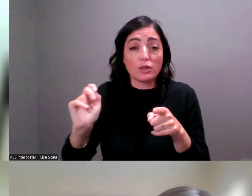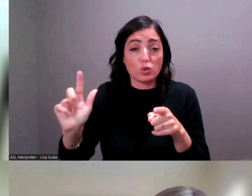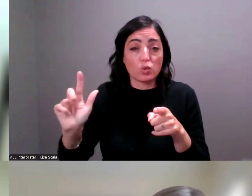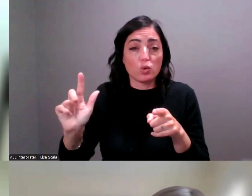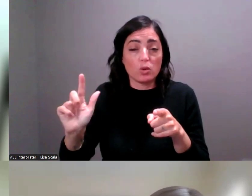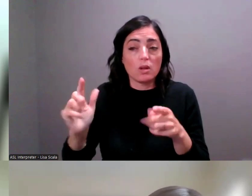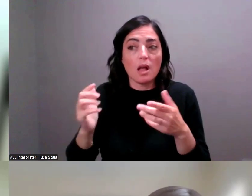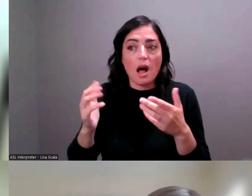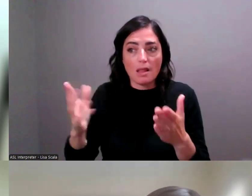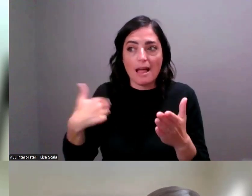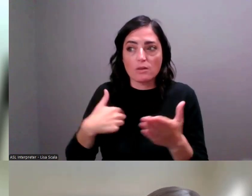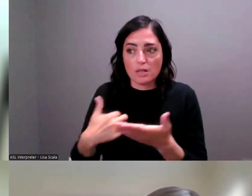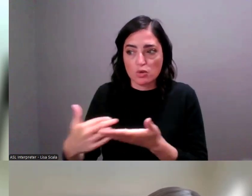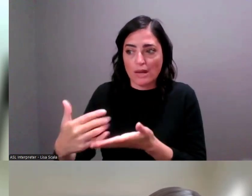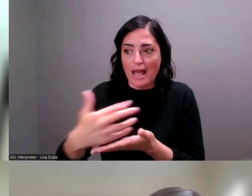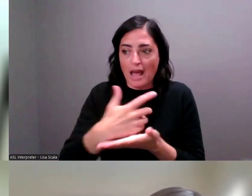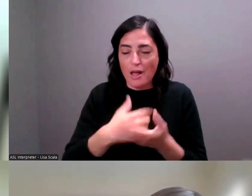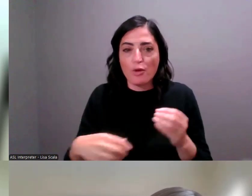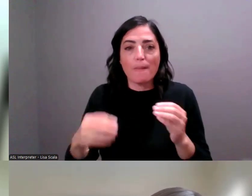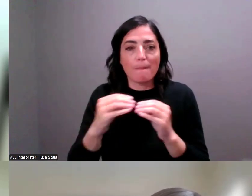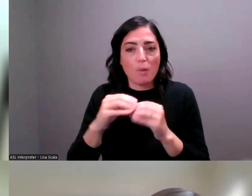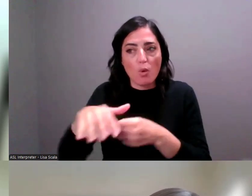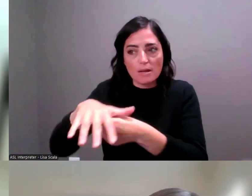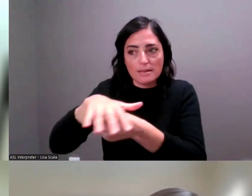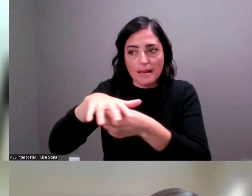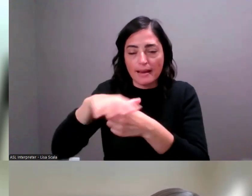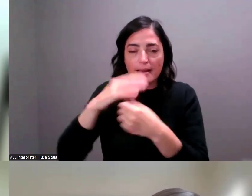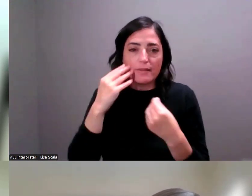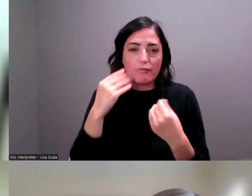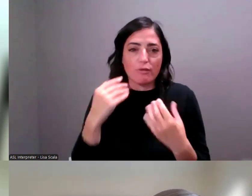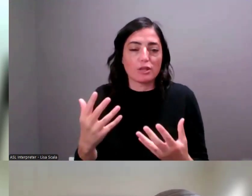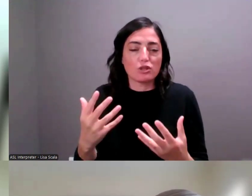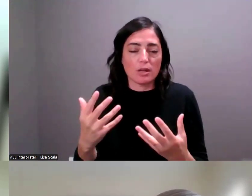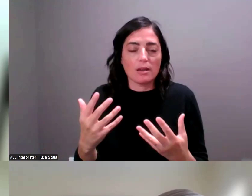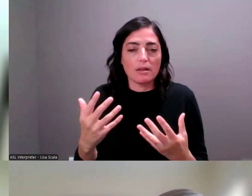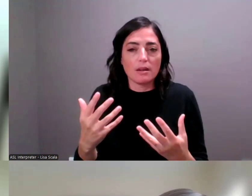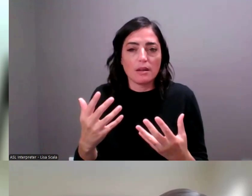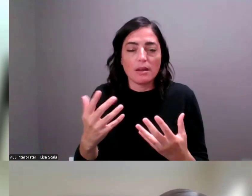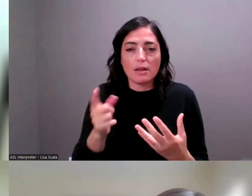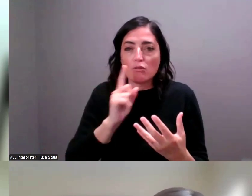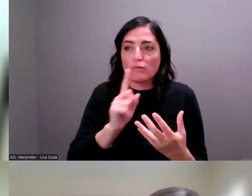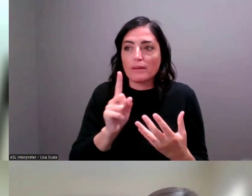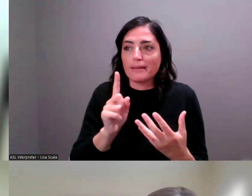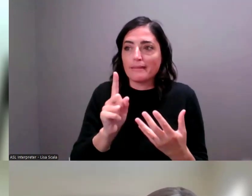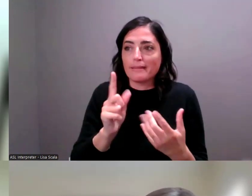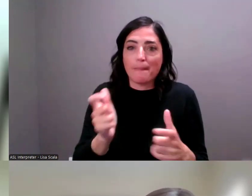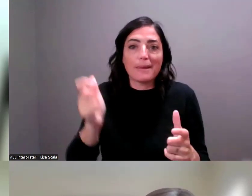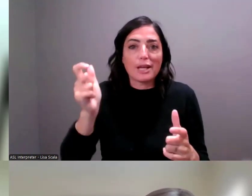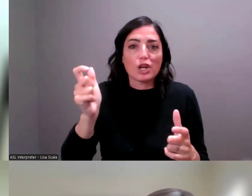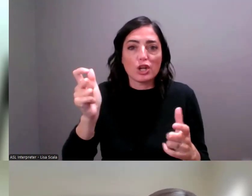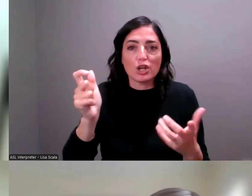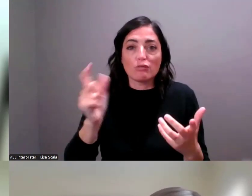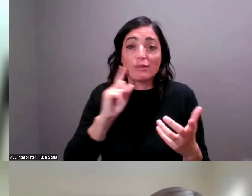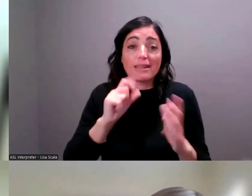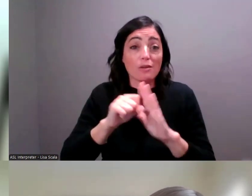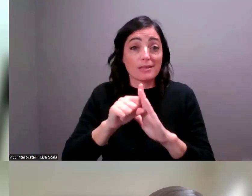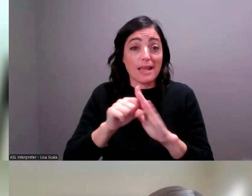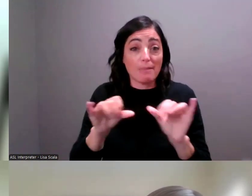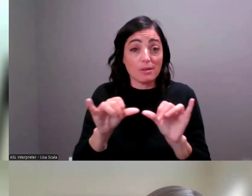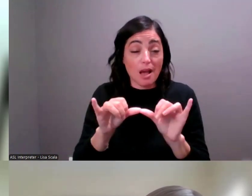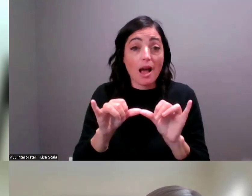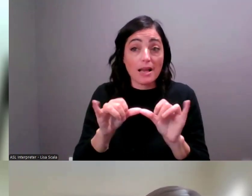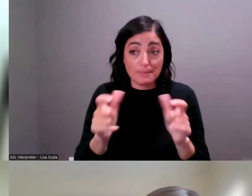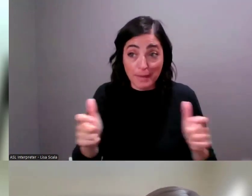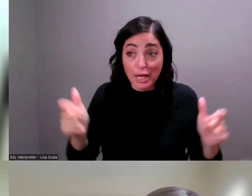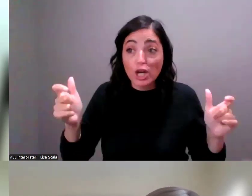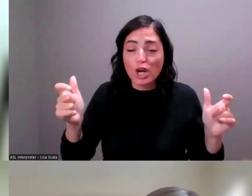to gather a lot more site information. And, you know, the bigger our sample size, I think the much